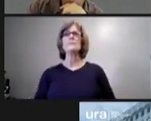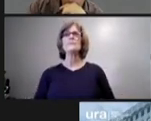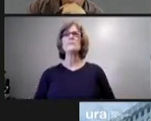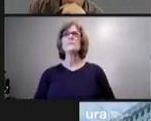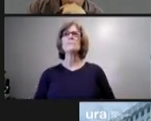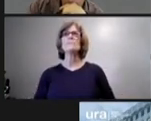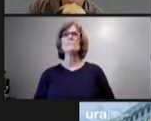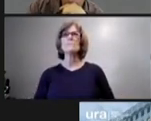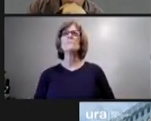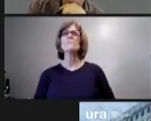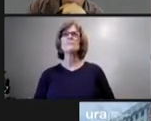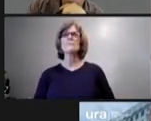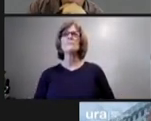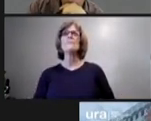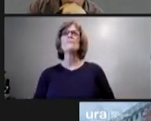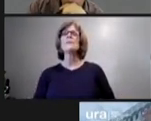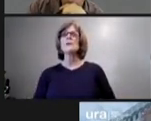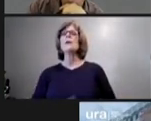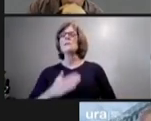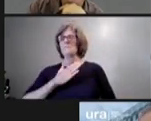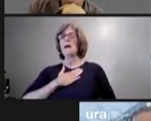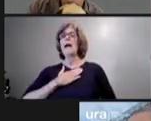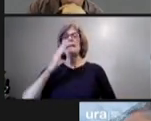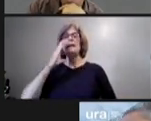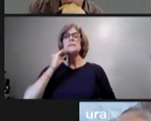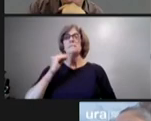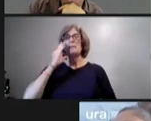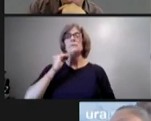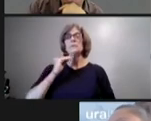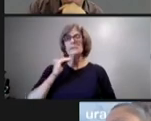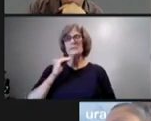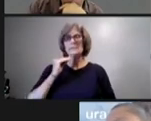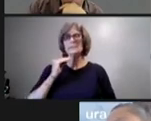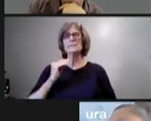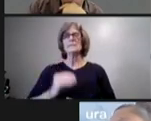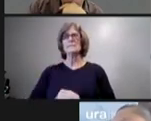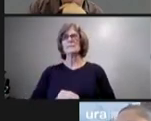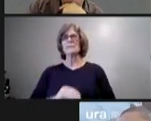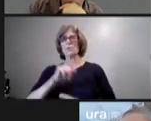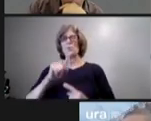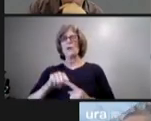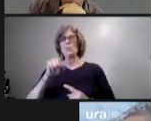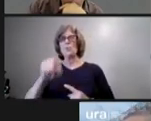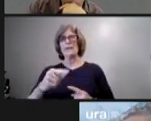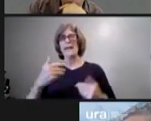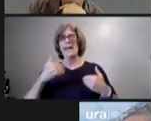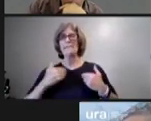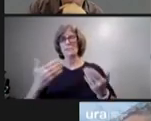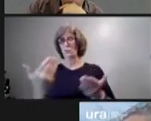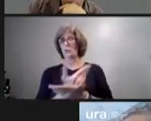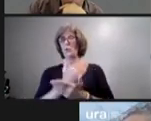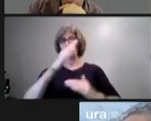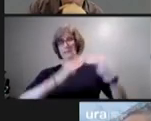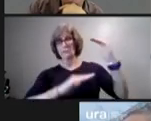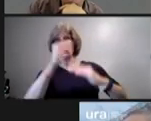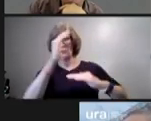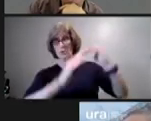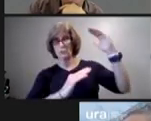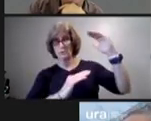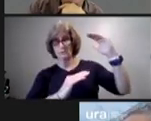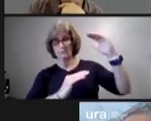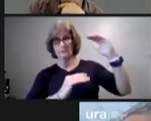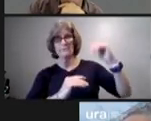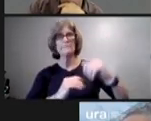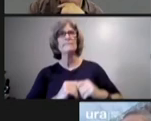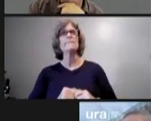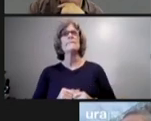today in our experience, in our new construction projects that,